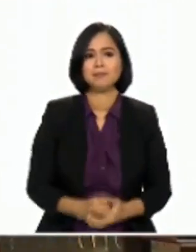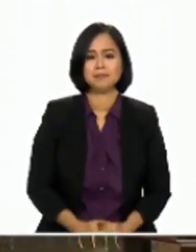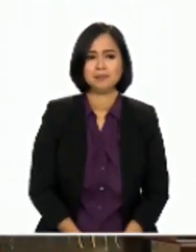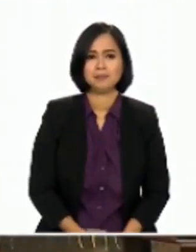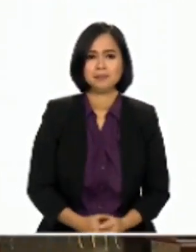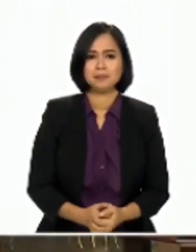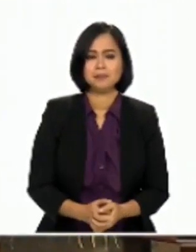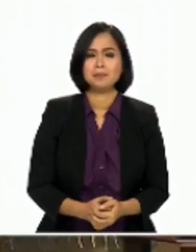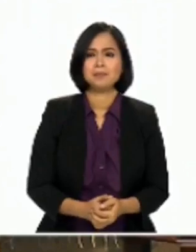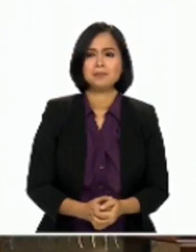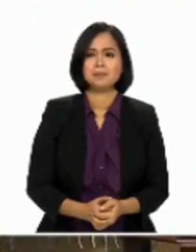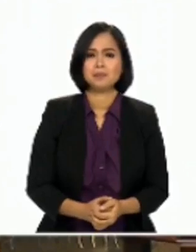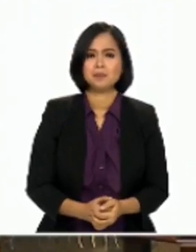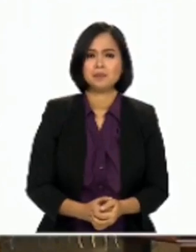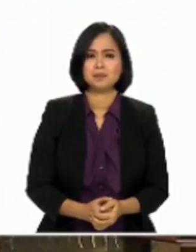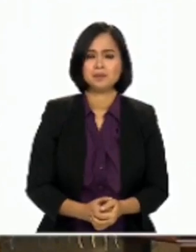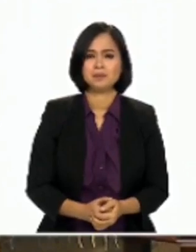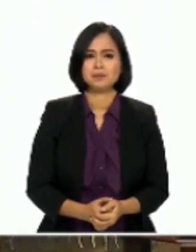There is,